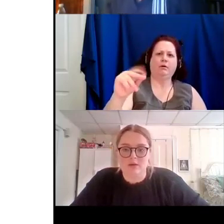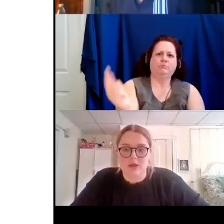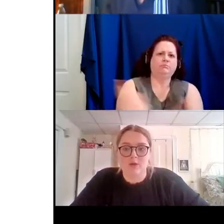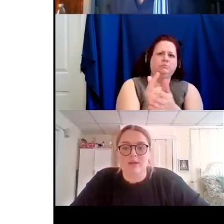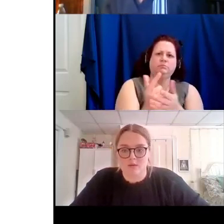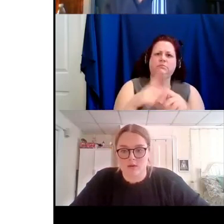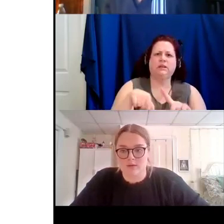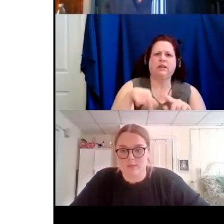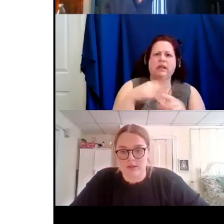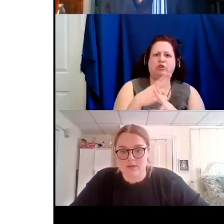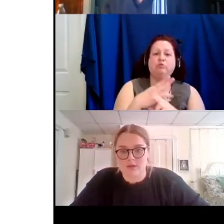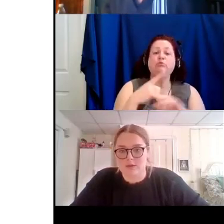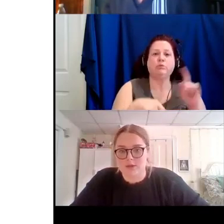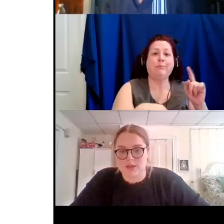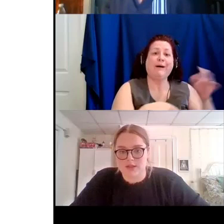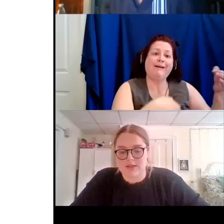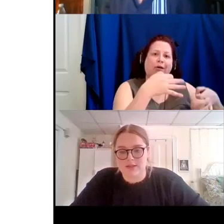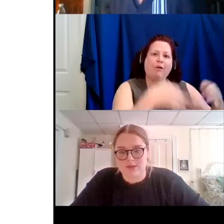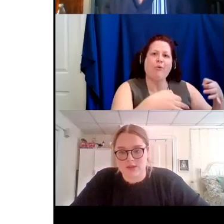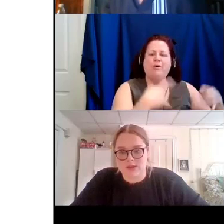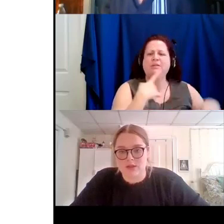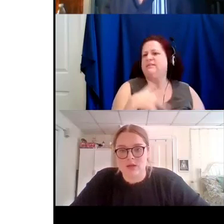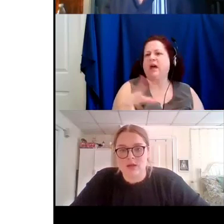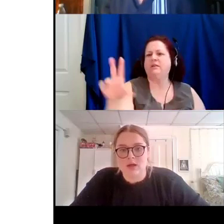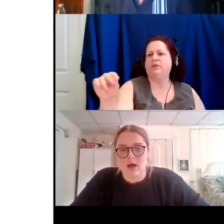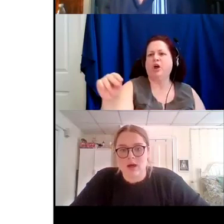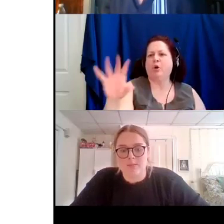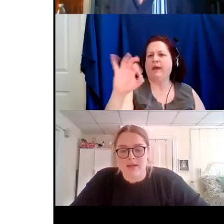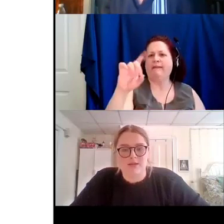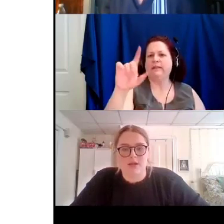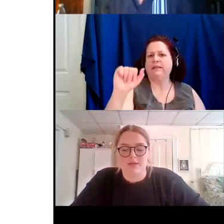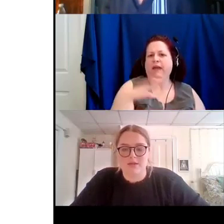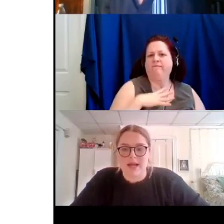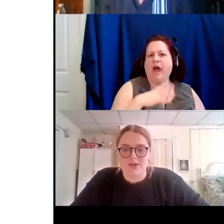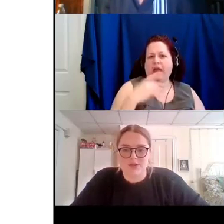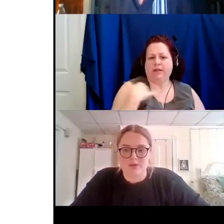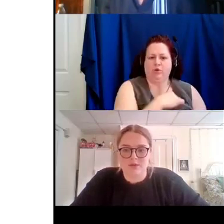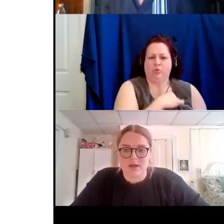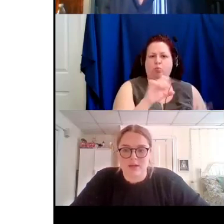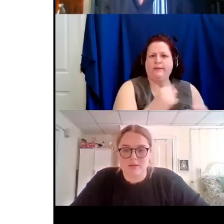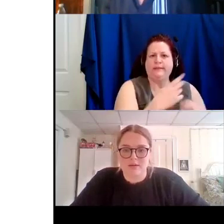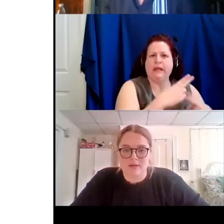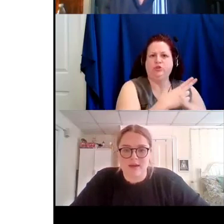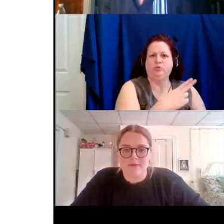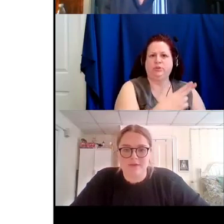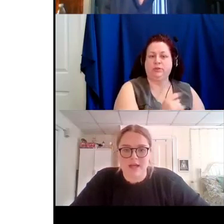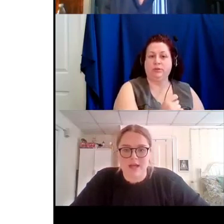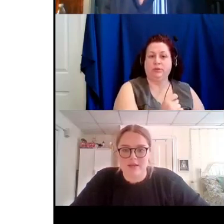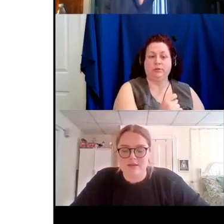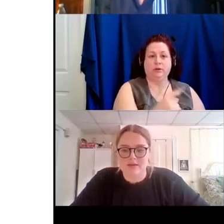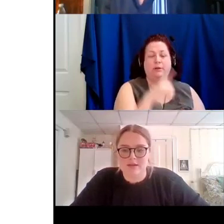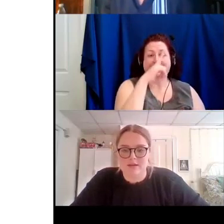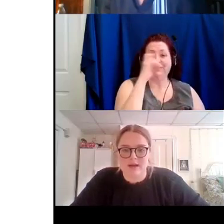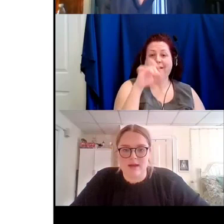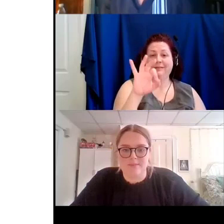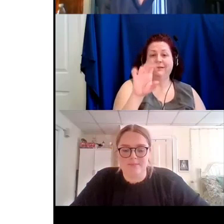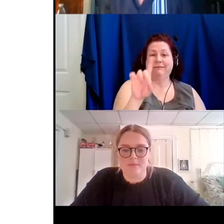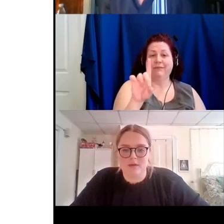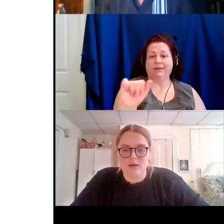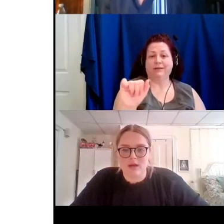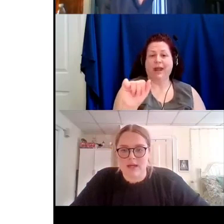the U.S. Court of Appeals overturned that decision based on the statute that the FDA